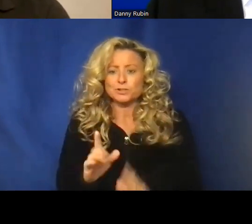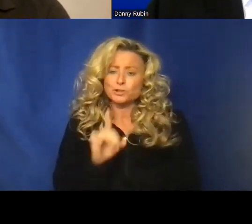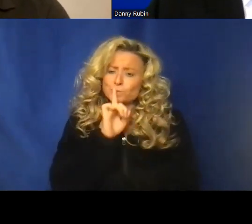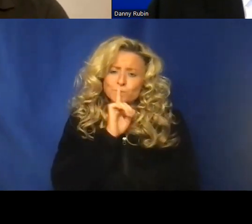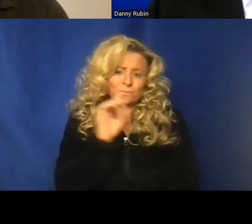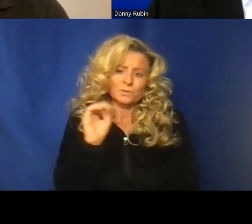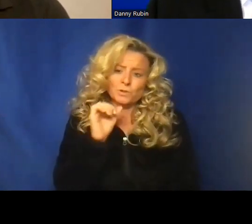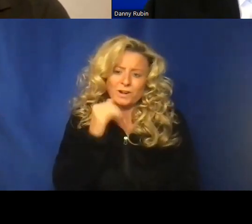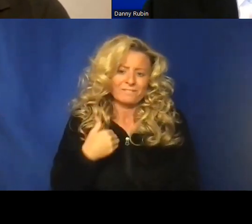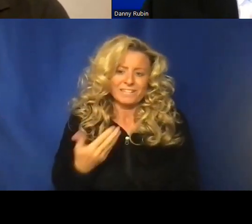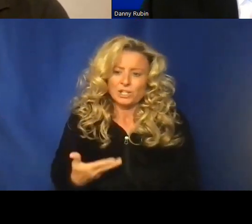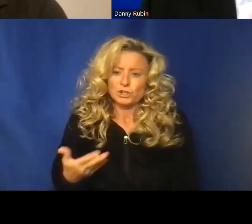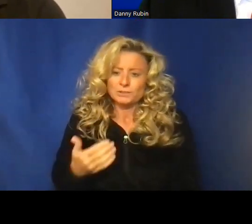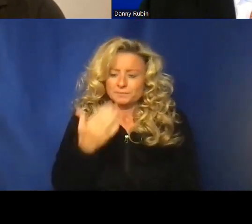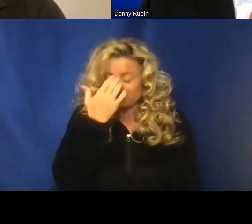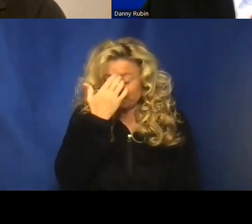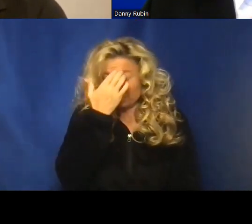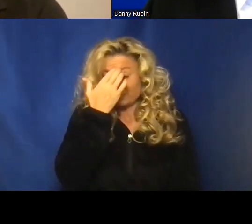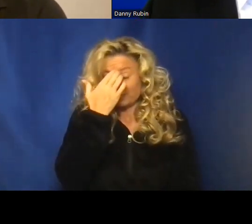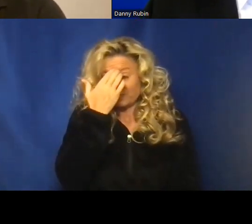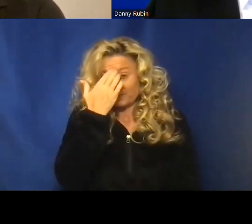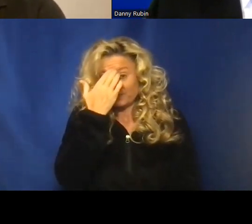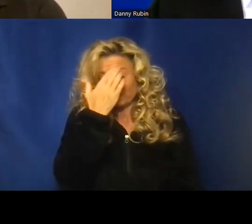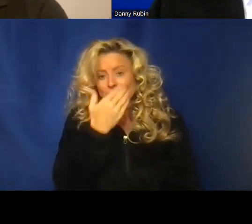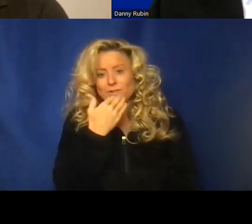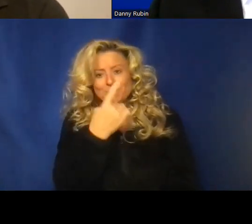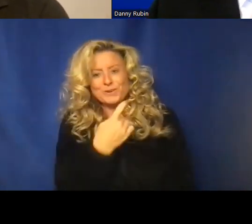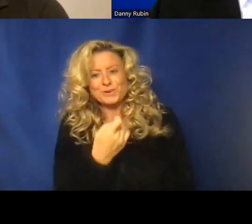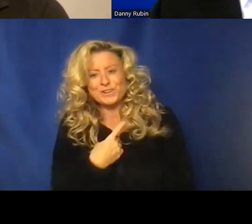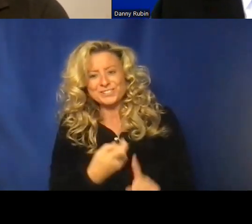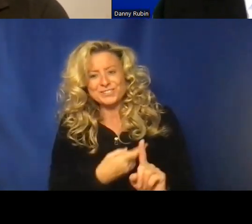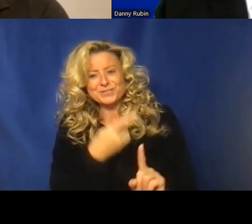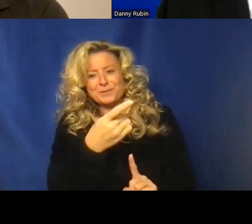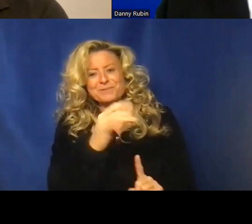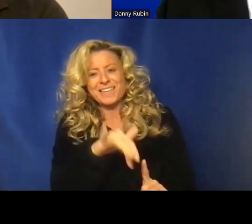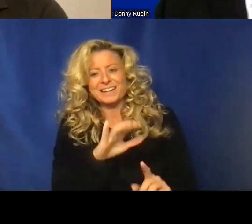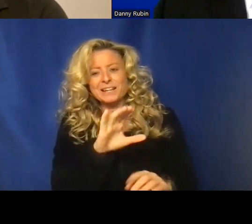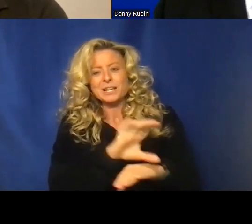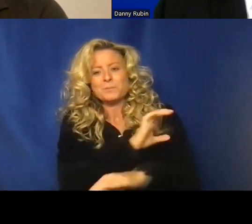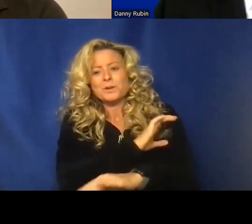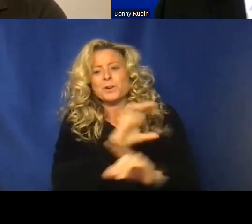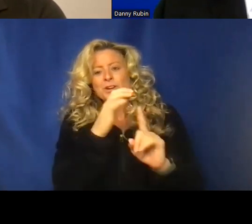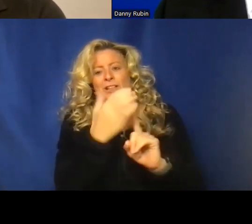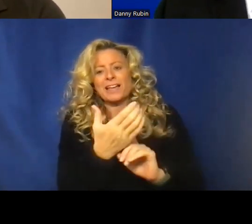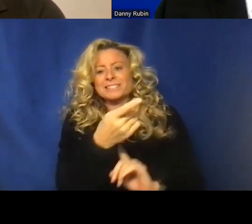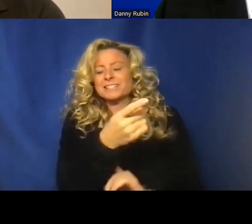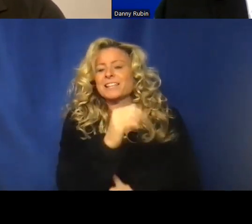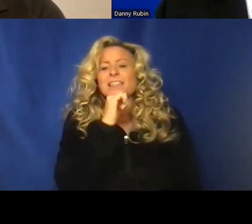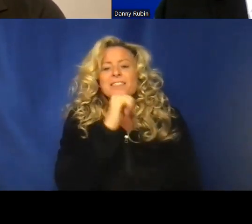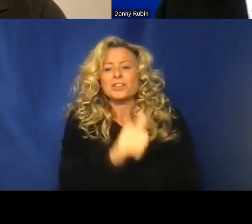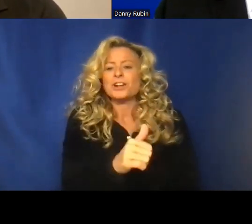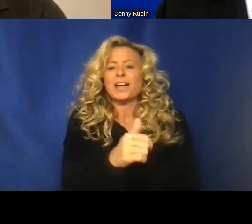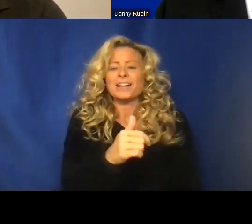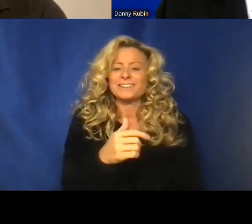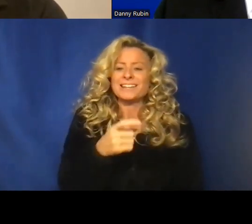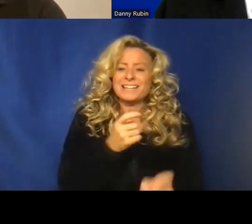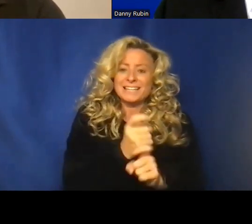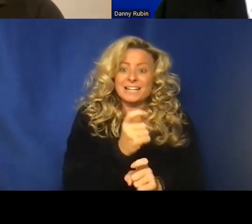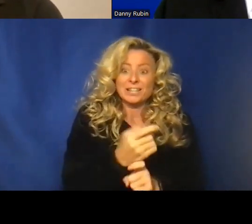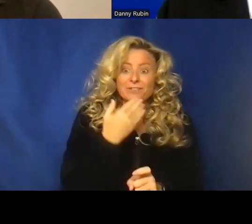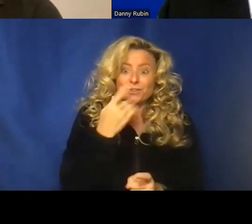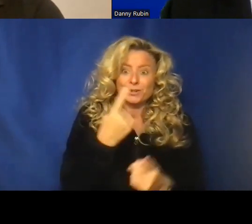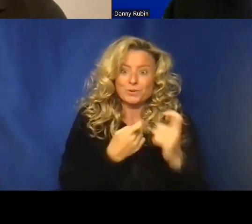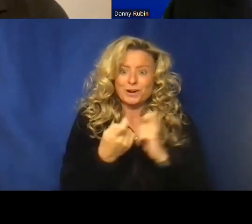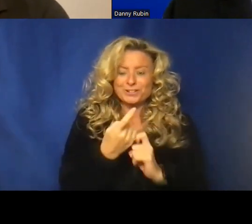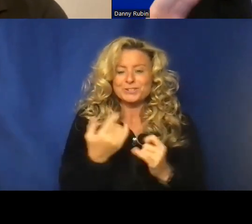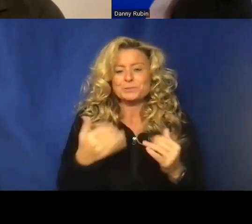great questions from that computer class that's said what's poppin'. So they weren't kidding. They have a lot of really good questions. So I'm going to ask a couple